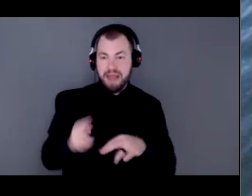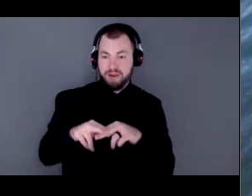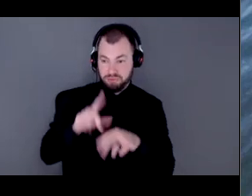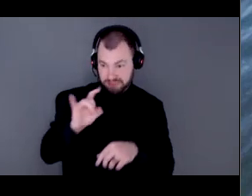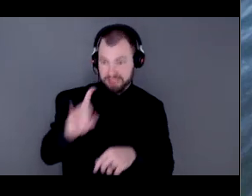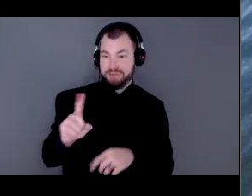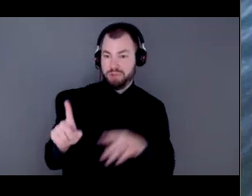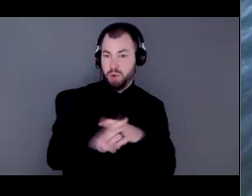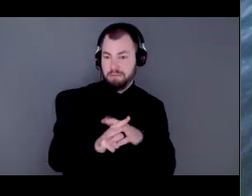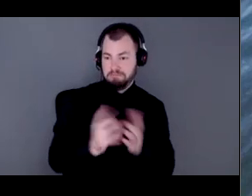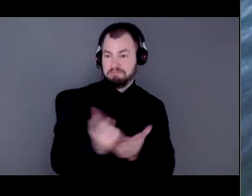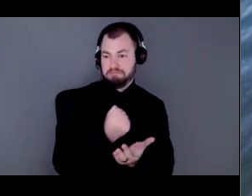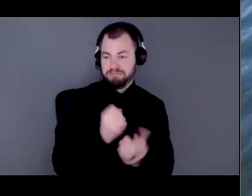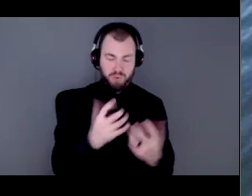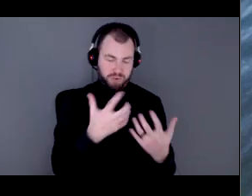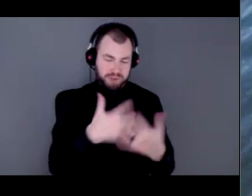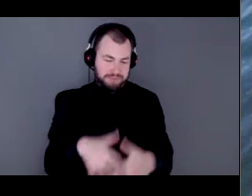out.